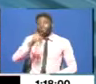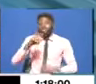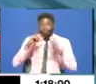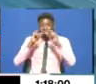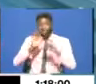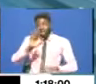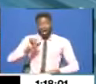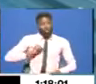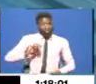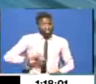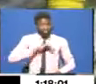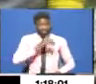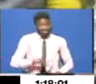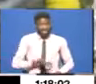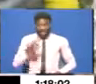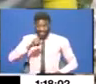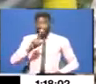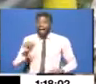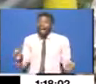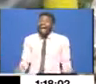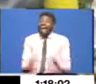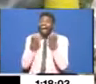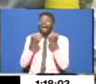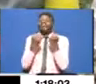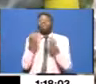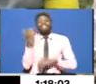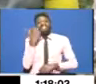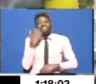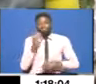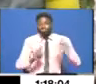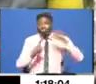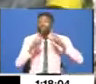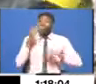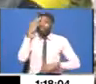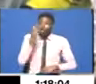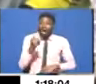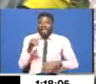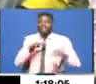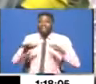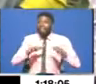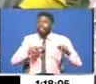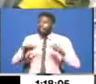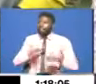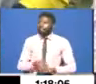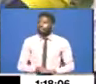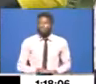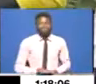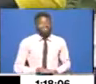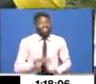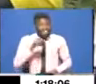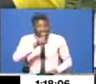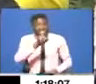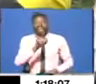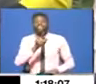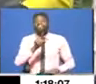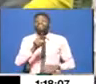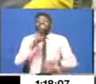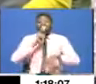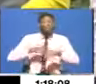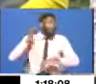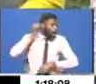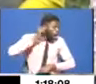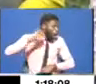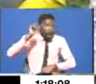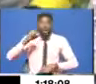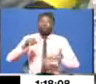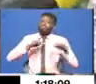to the constant earth tremors. Unajua sauti inakucha inatetemesha manyumba. Sasa mtoto kulikuwa ndani ya nyumba. Na huyu mtoto kulikuwa